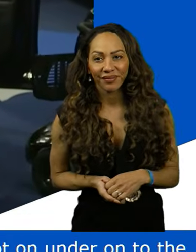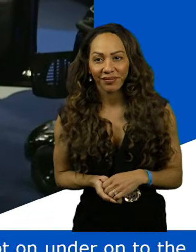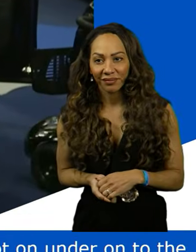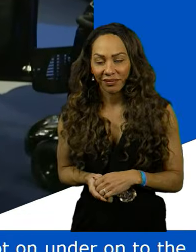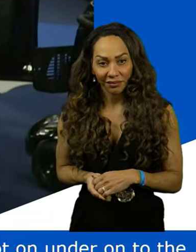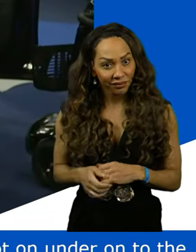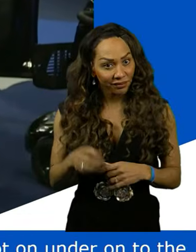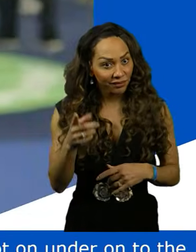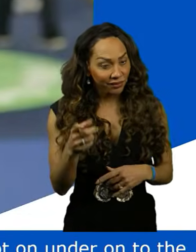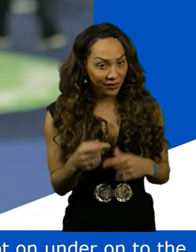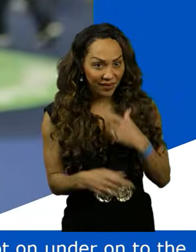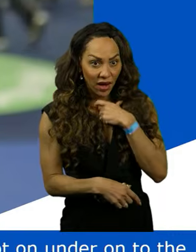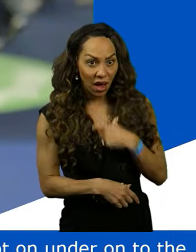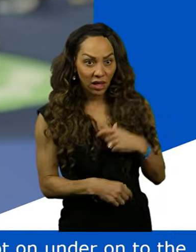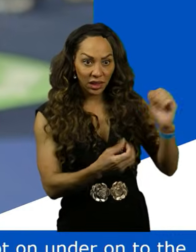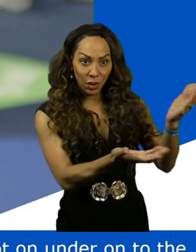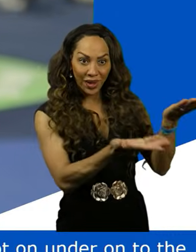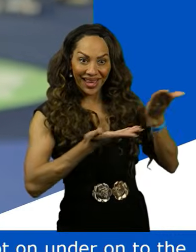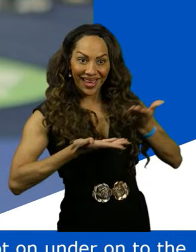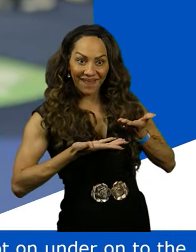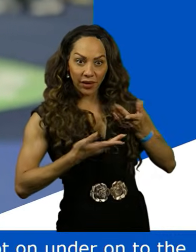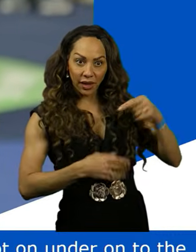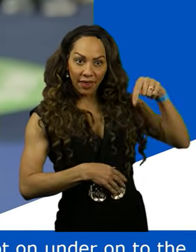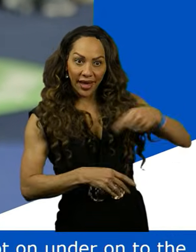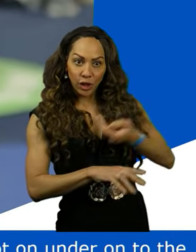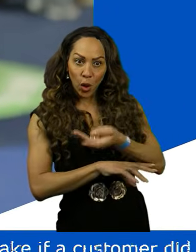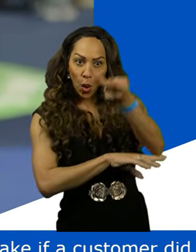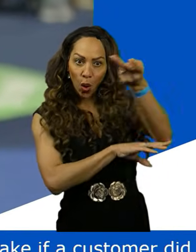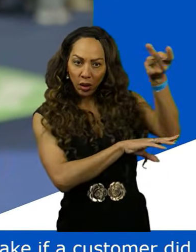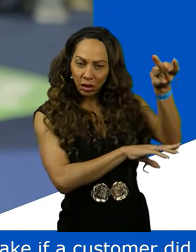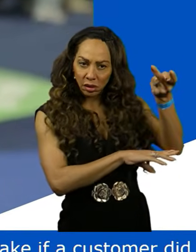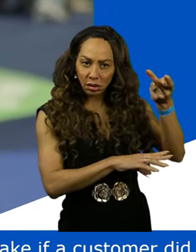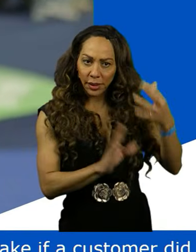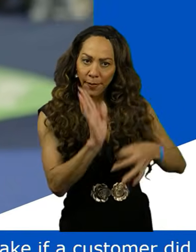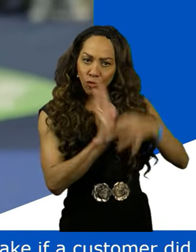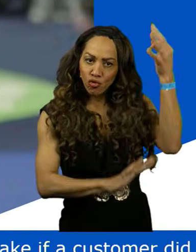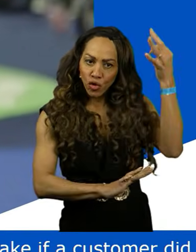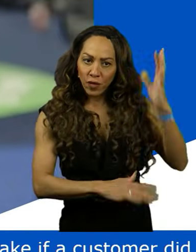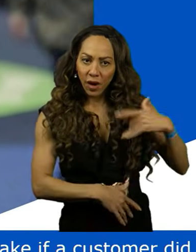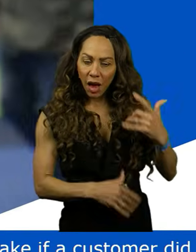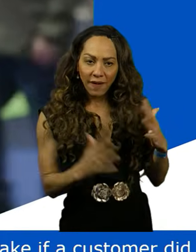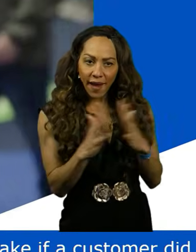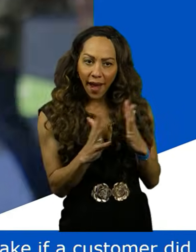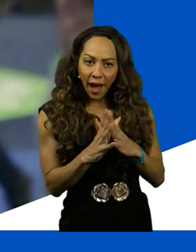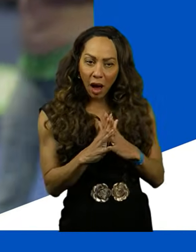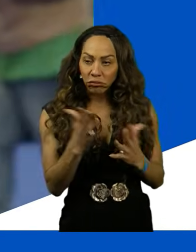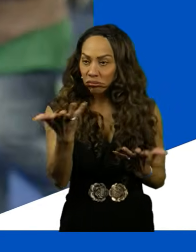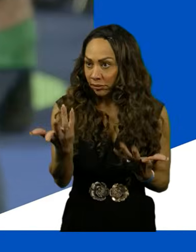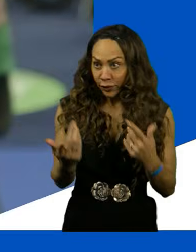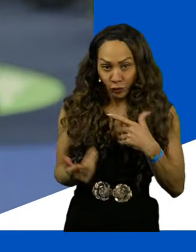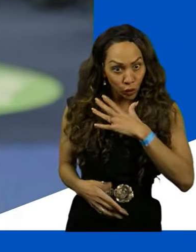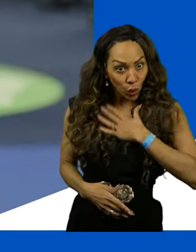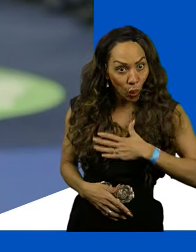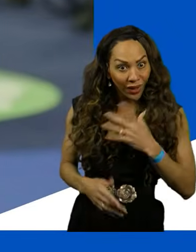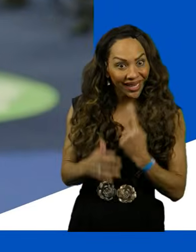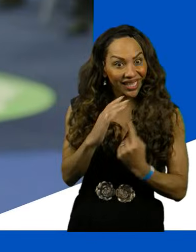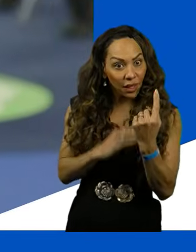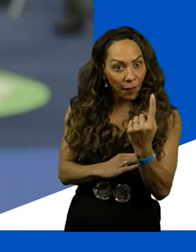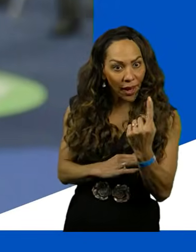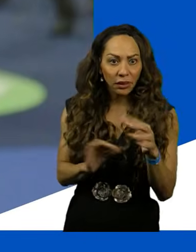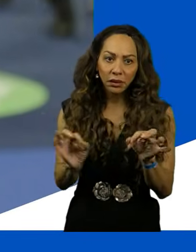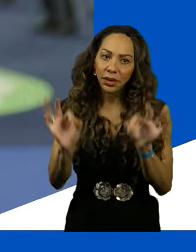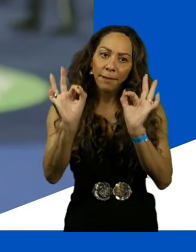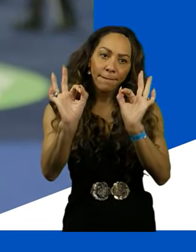of these to their day-to-day? So, I mean, if you are looking to get out independently, it's perfect. You can